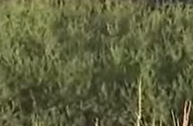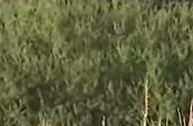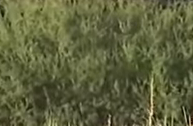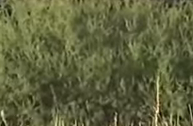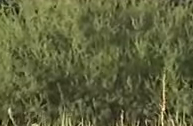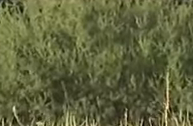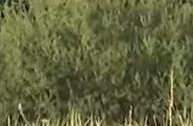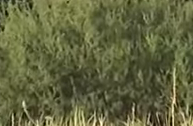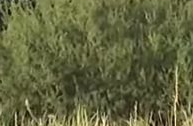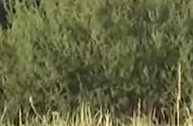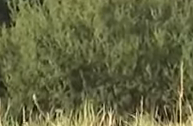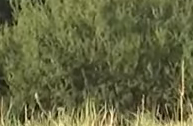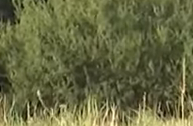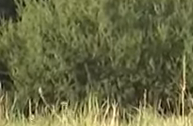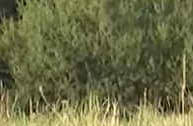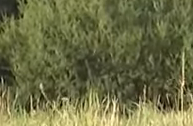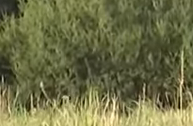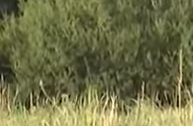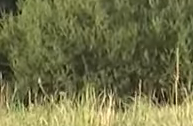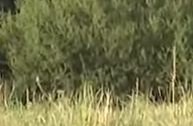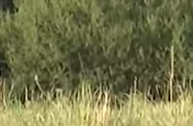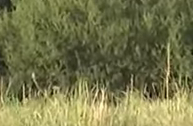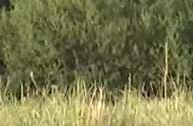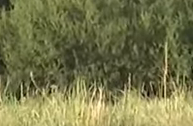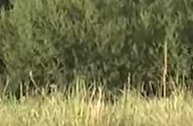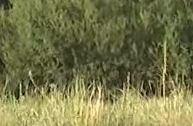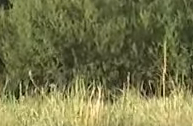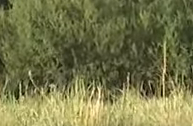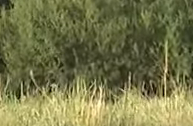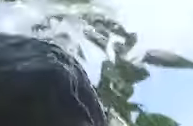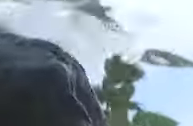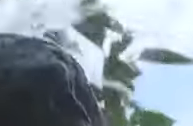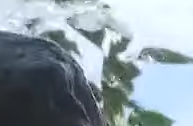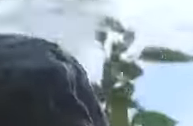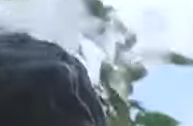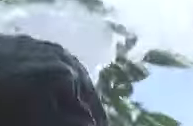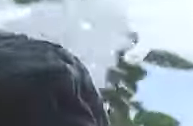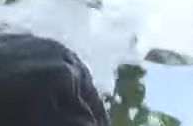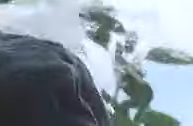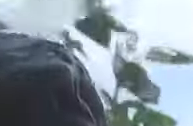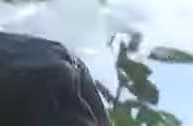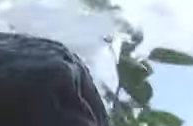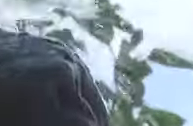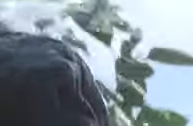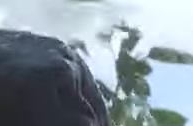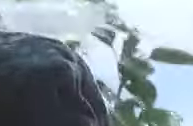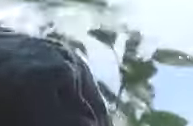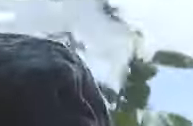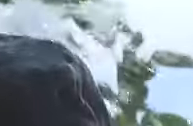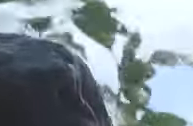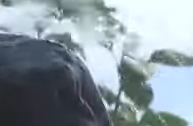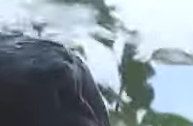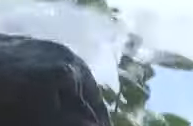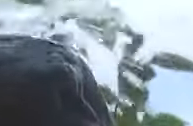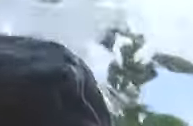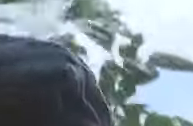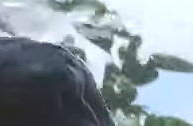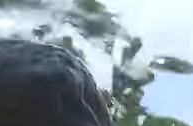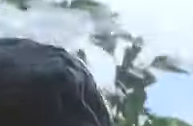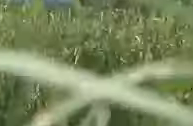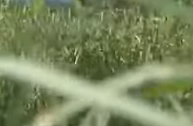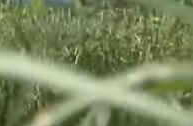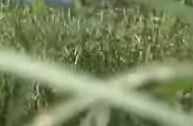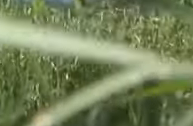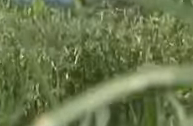stunning landscapes, offers one of the best vantage points to appreciate the magnificence